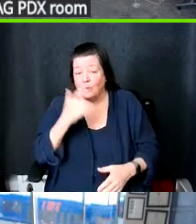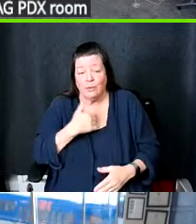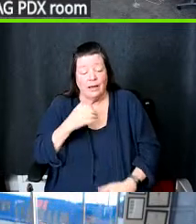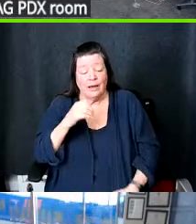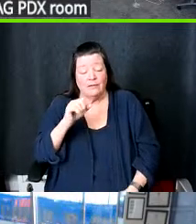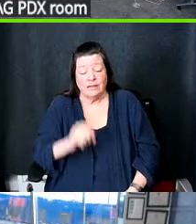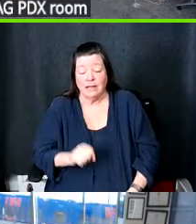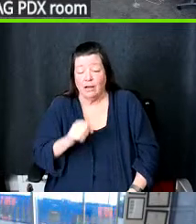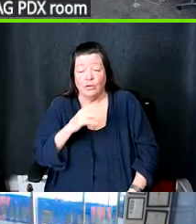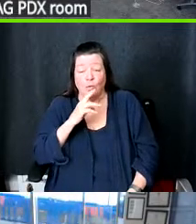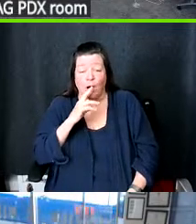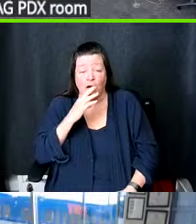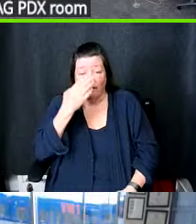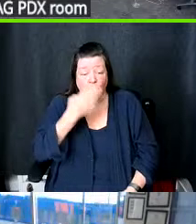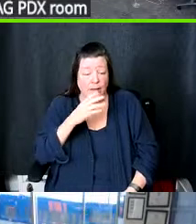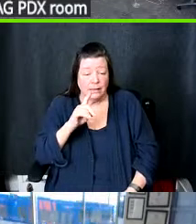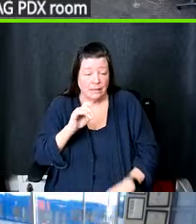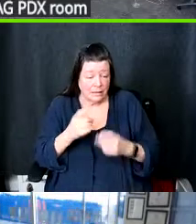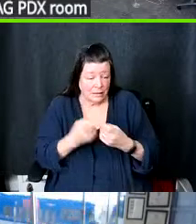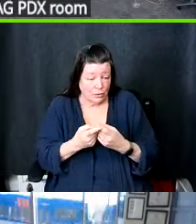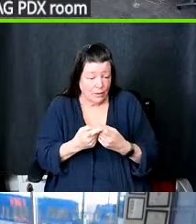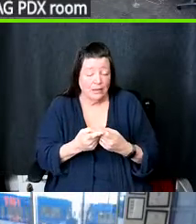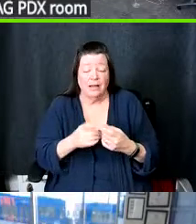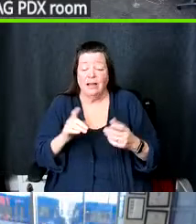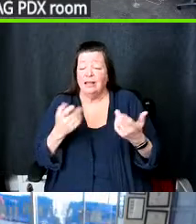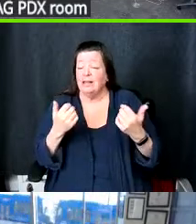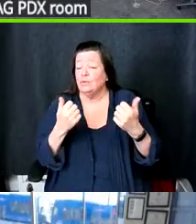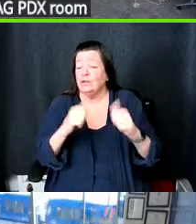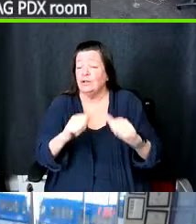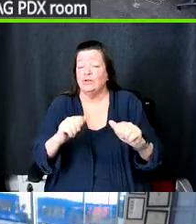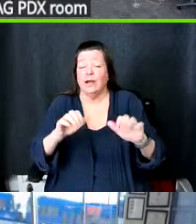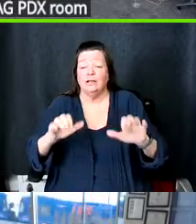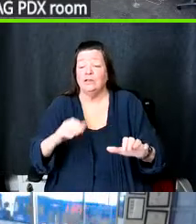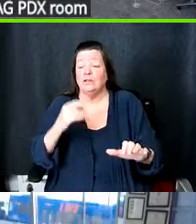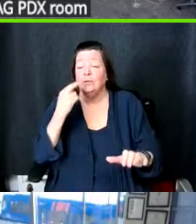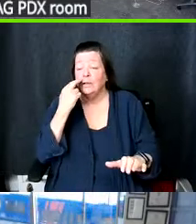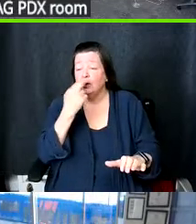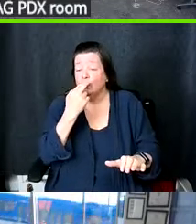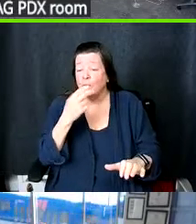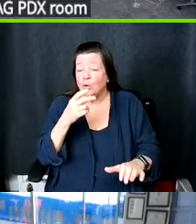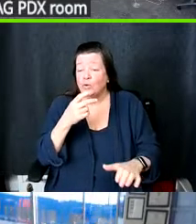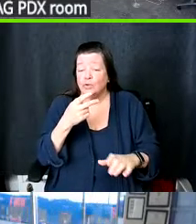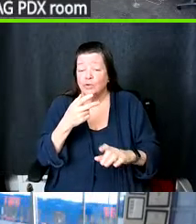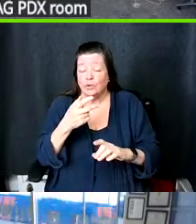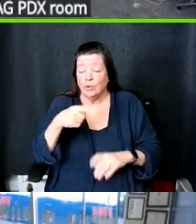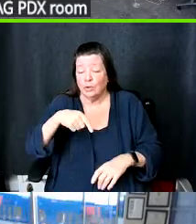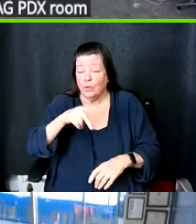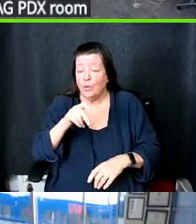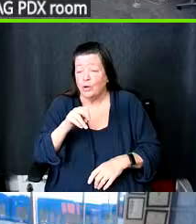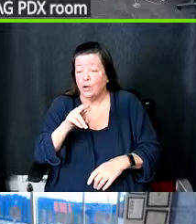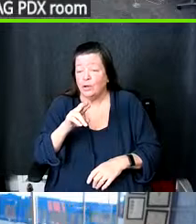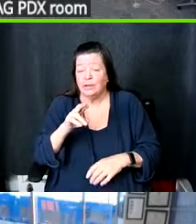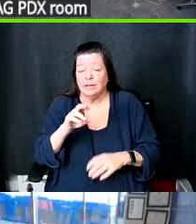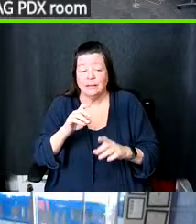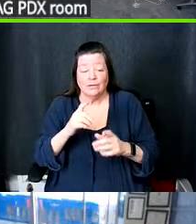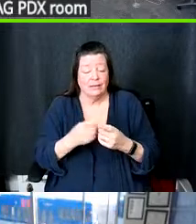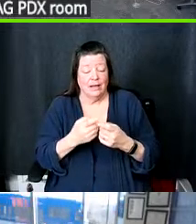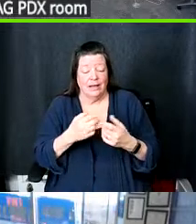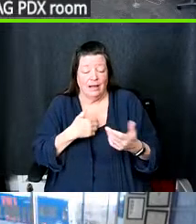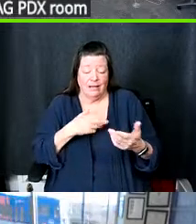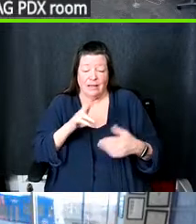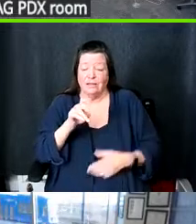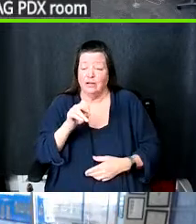It's what they're trying to do in the Rose Quarter District, where that's an urban renewal district, an urban planning